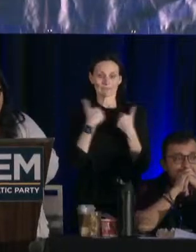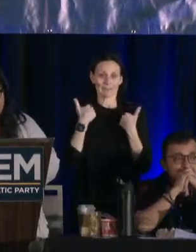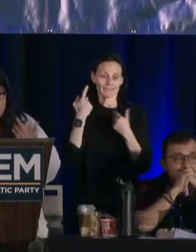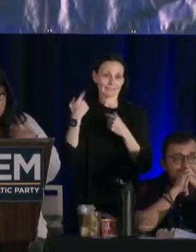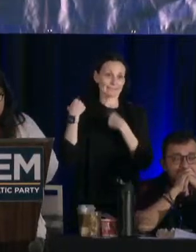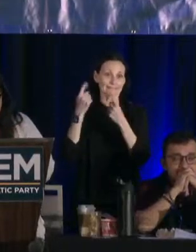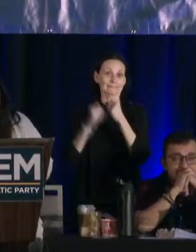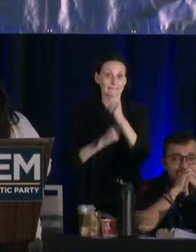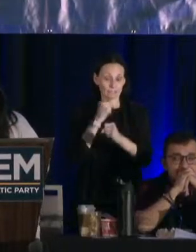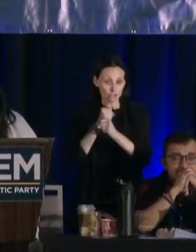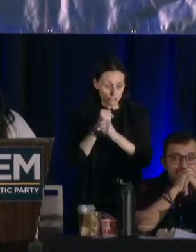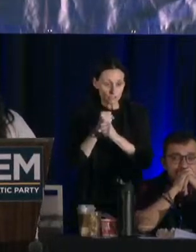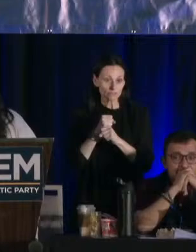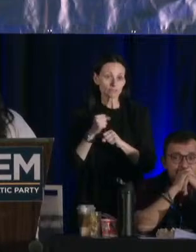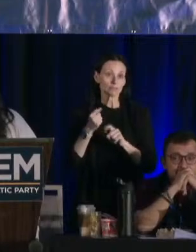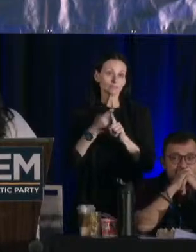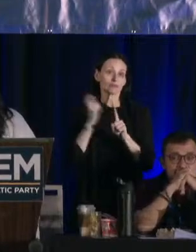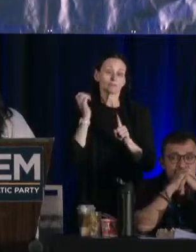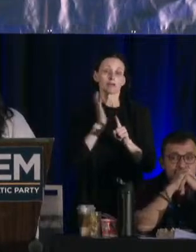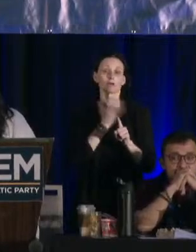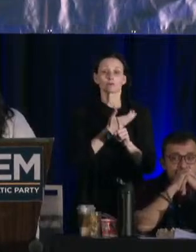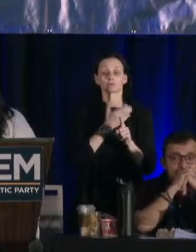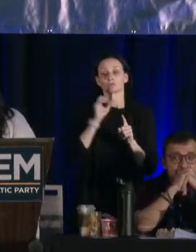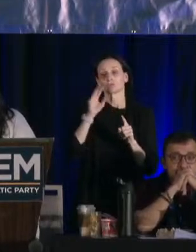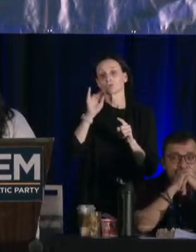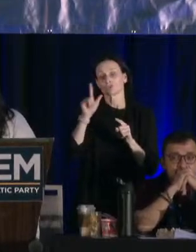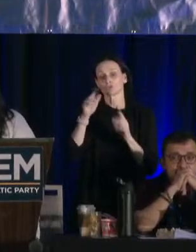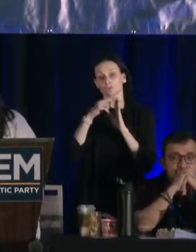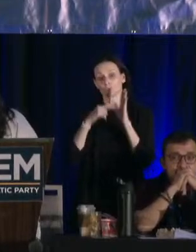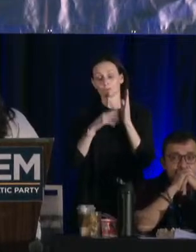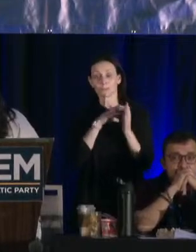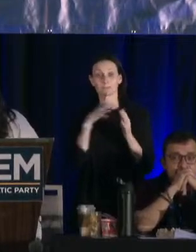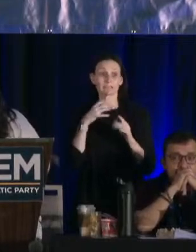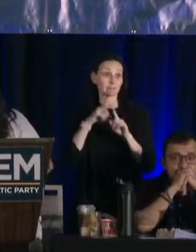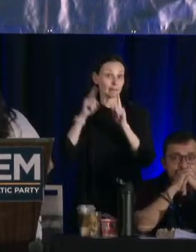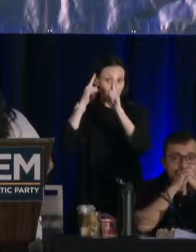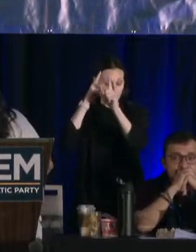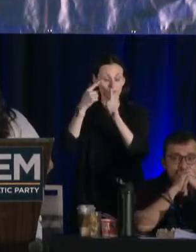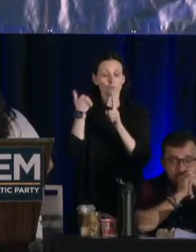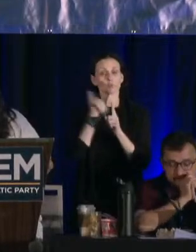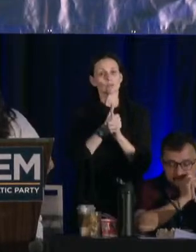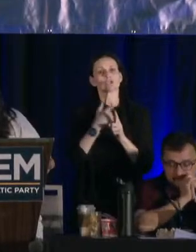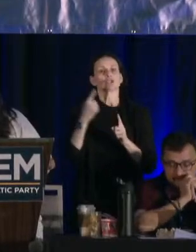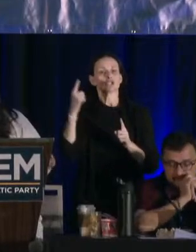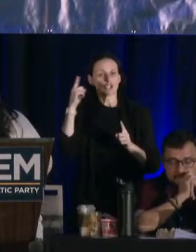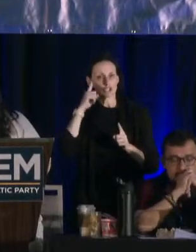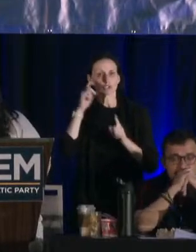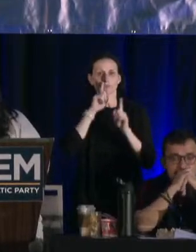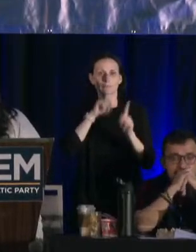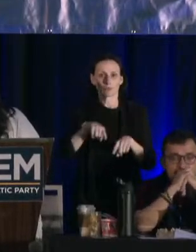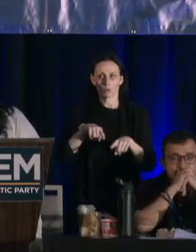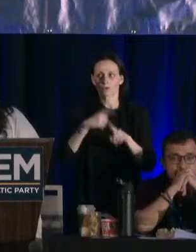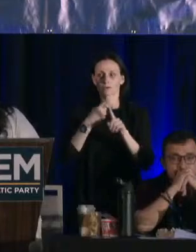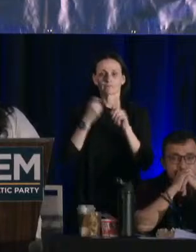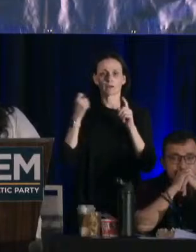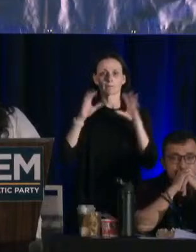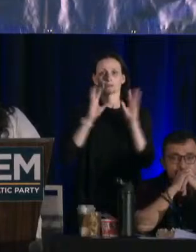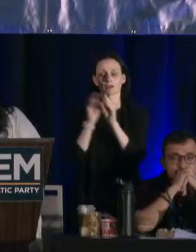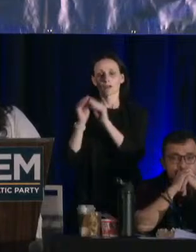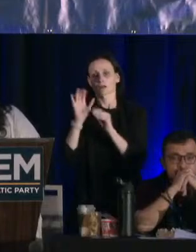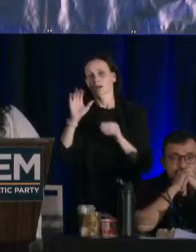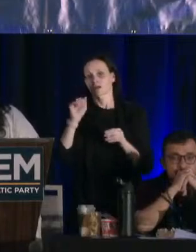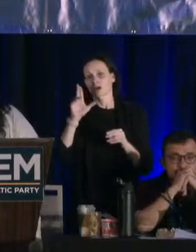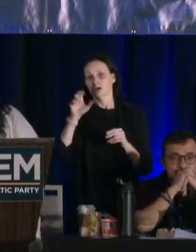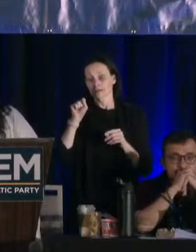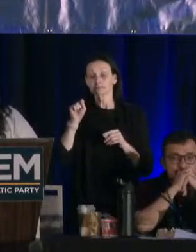year and from our Special Rules Committee, but essentially we heard a report from the Subcommittee on Caucuses, and